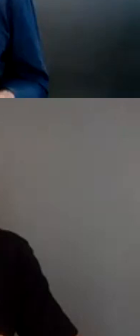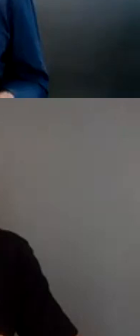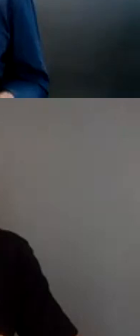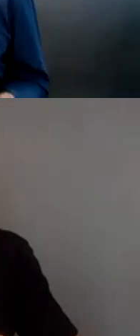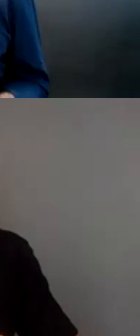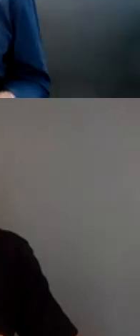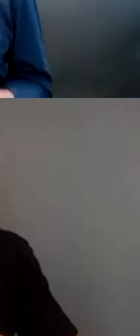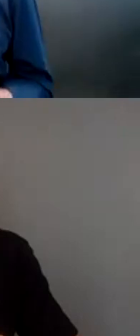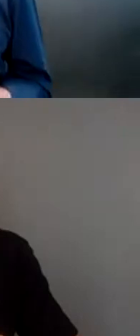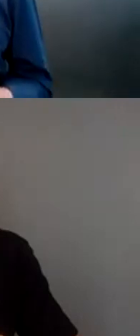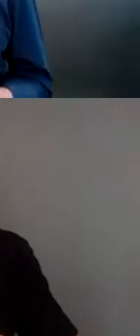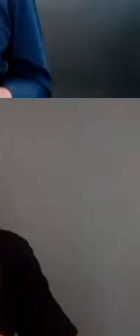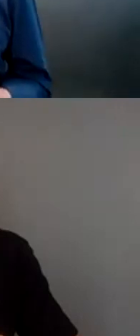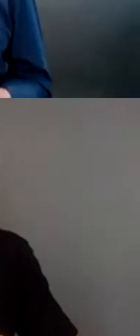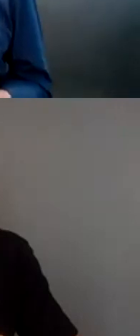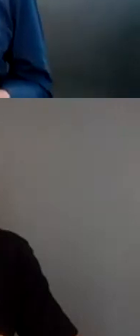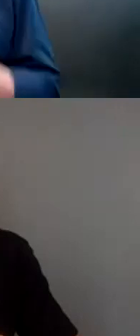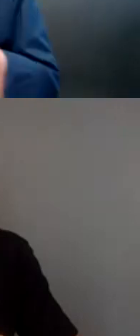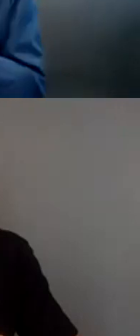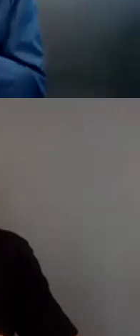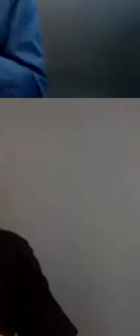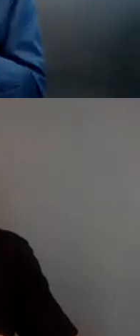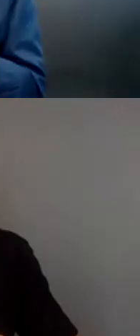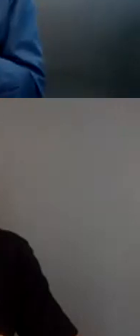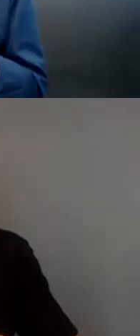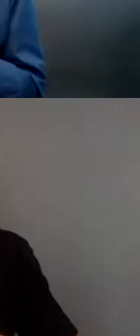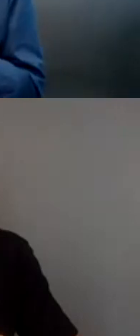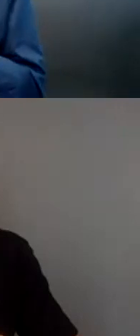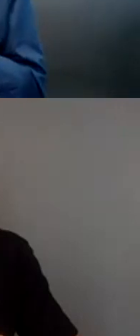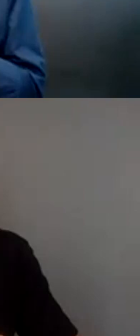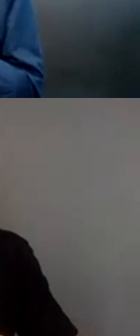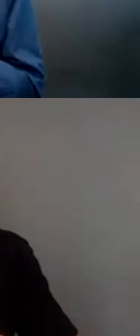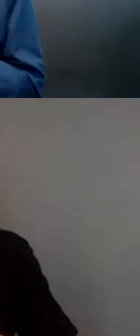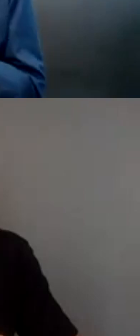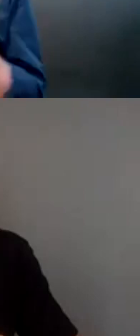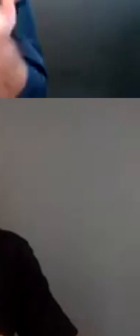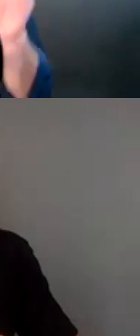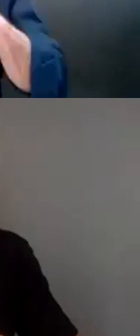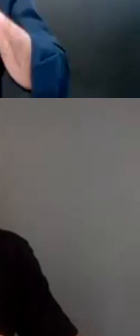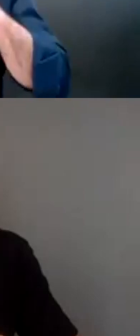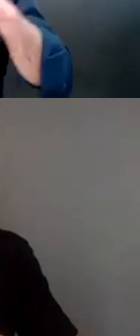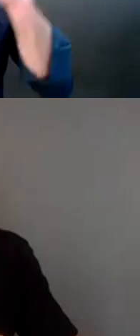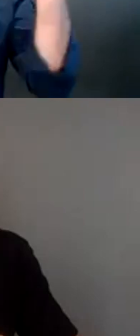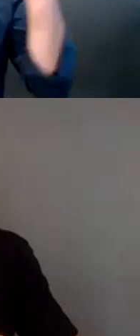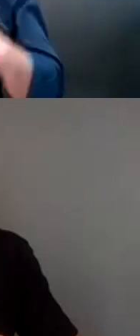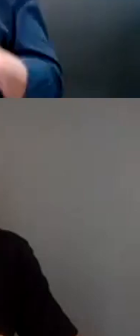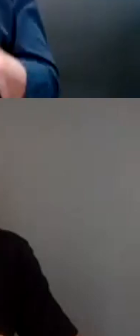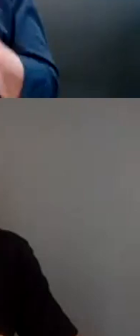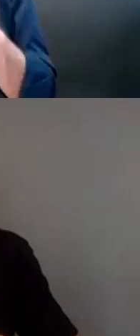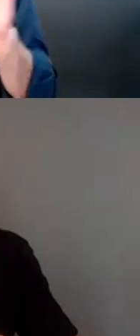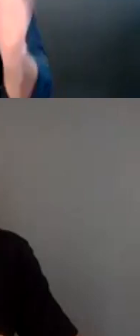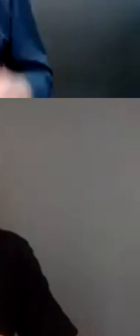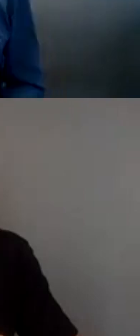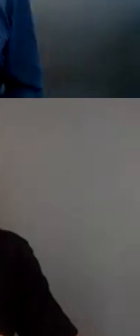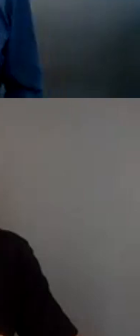for many meetings that we've had, so it kind of gives me a better understanding of that. There was one question that I actually wrote down almost just